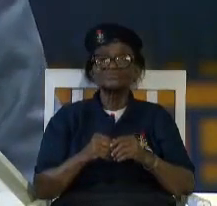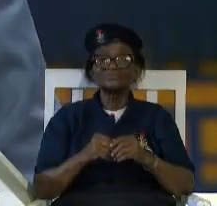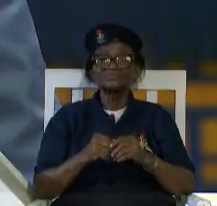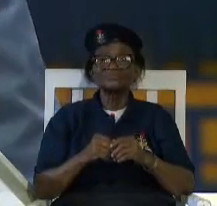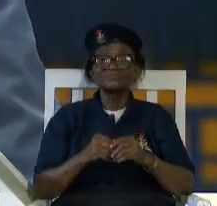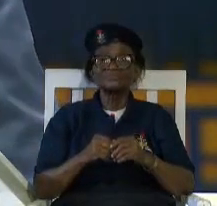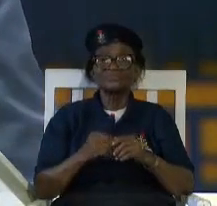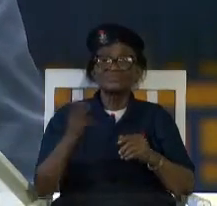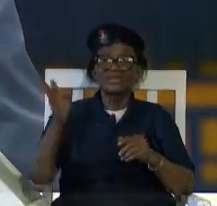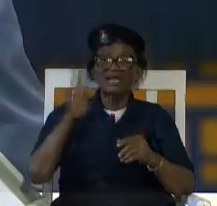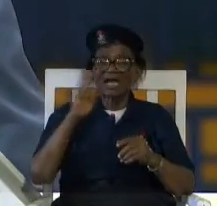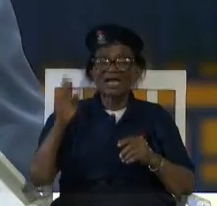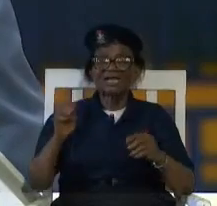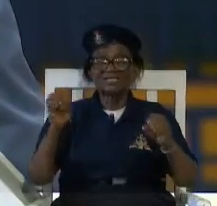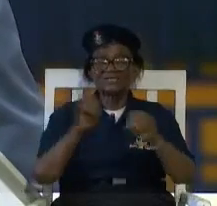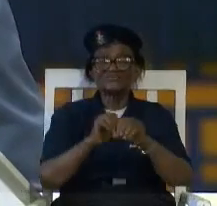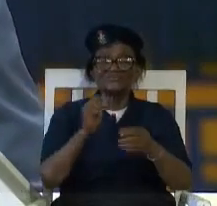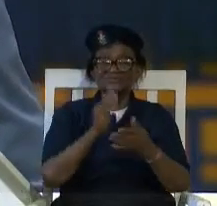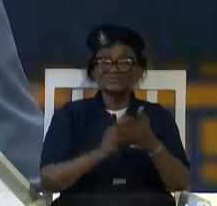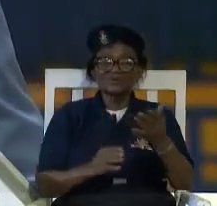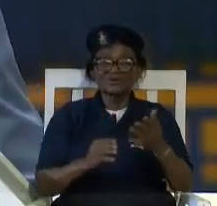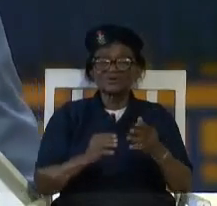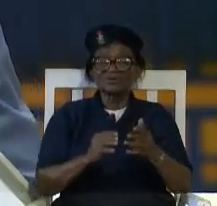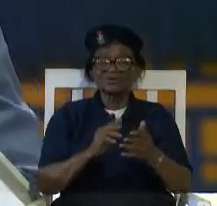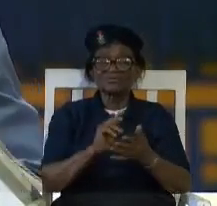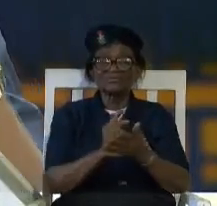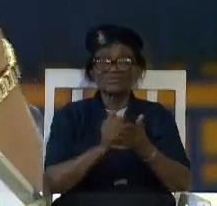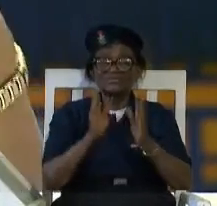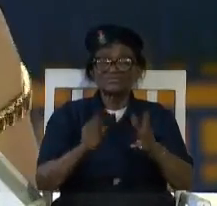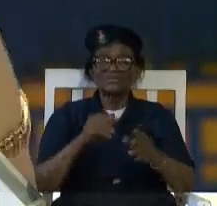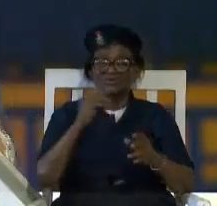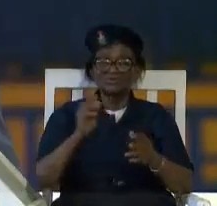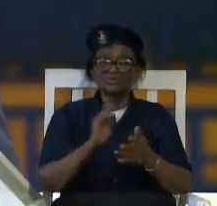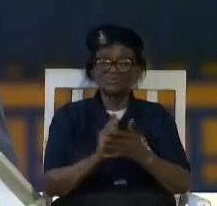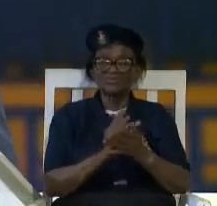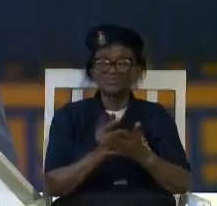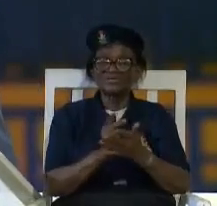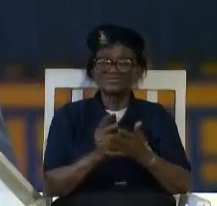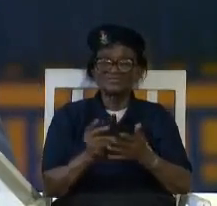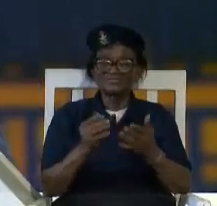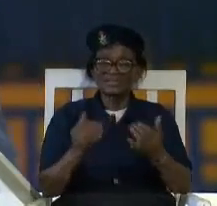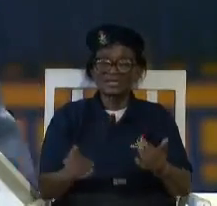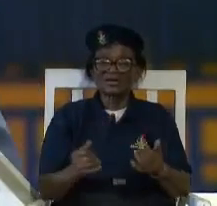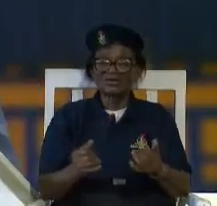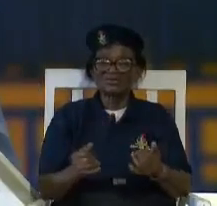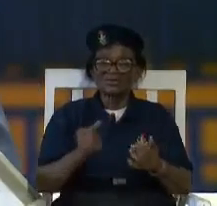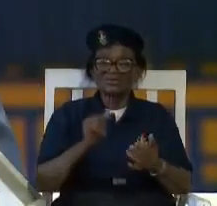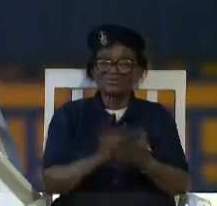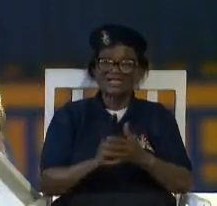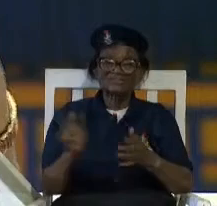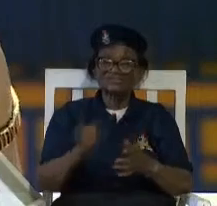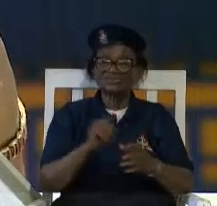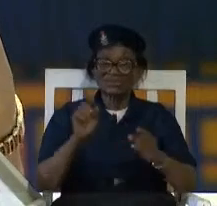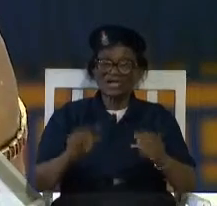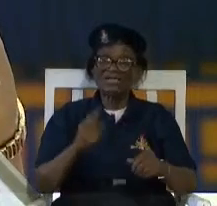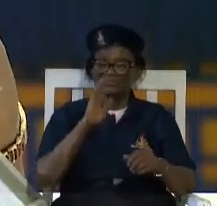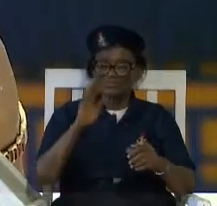There are even some preachers who preach now that you can be born again and